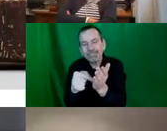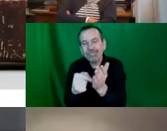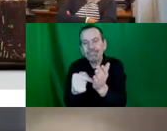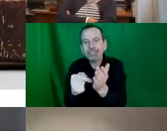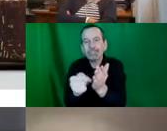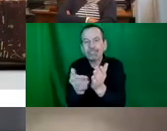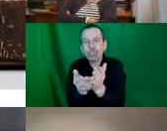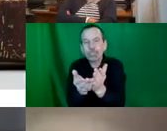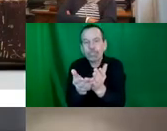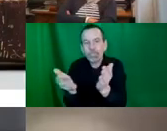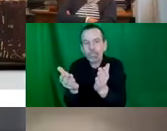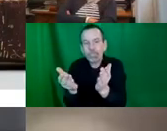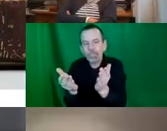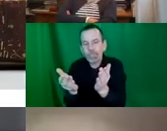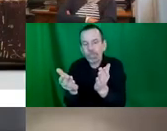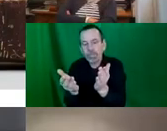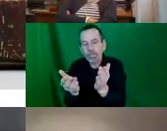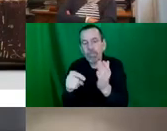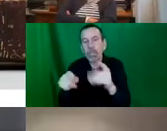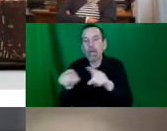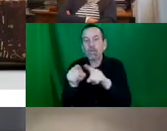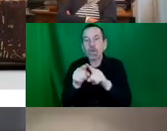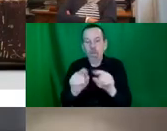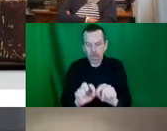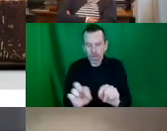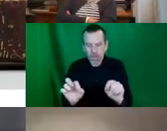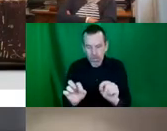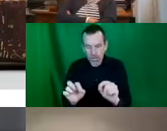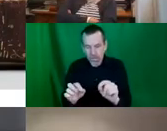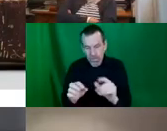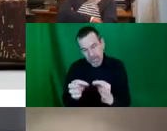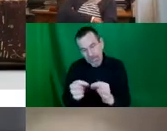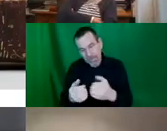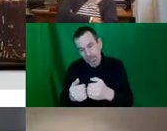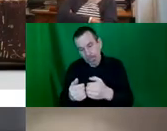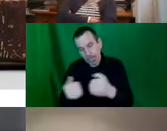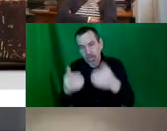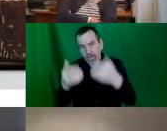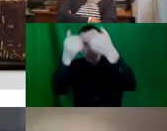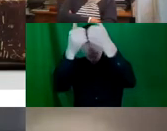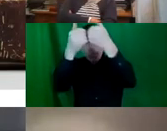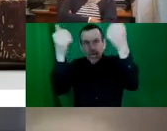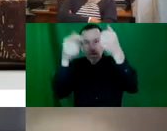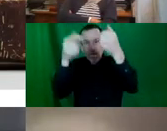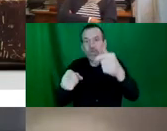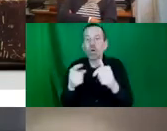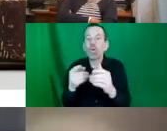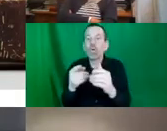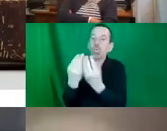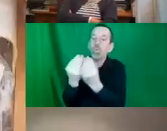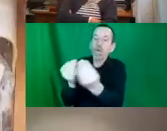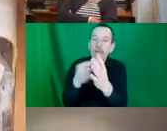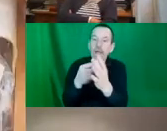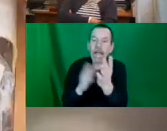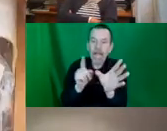The end bands were split at the tail and mostly missing at the head. Guided by Amy and Zoe, I devised a treatment plan.